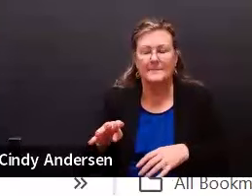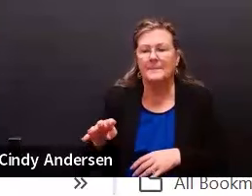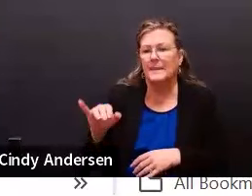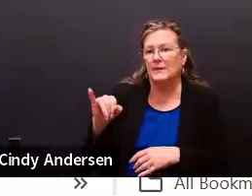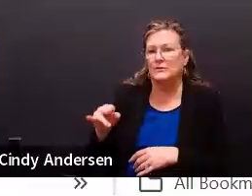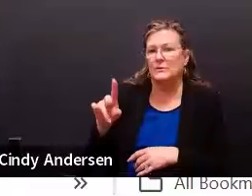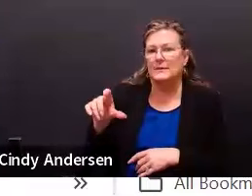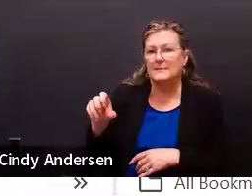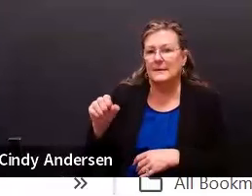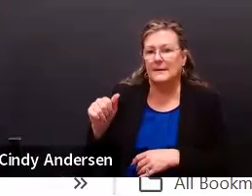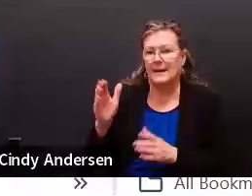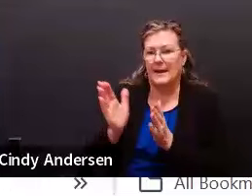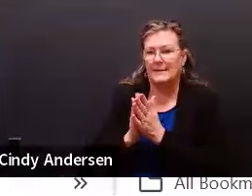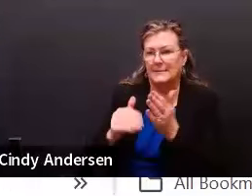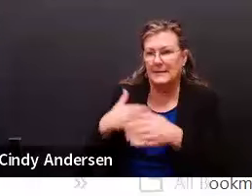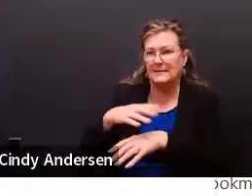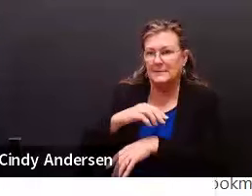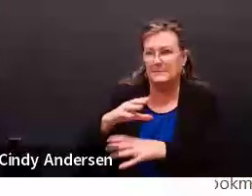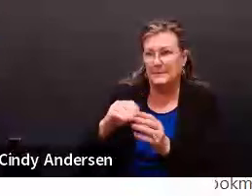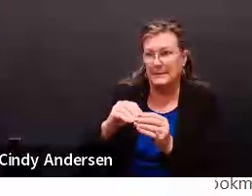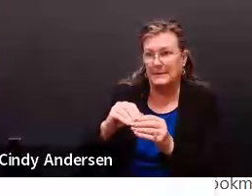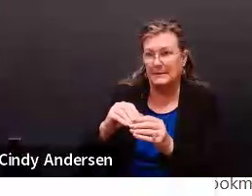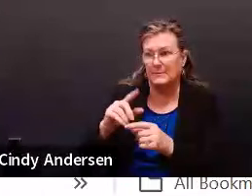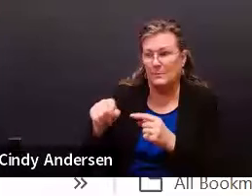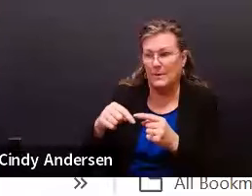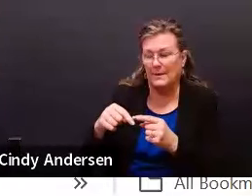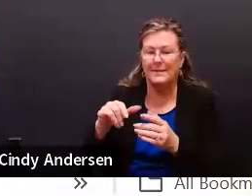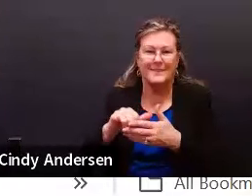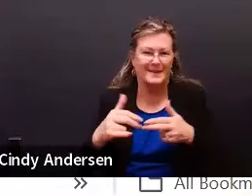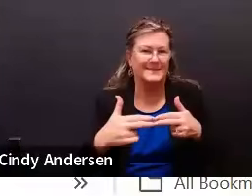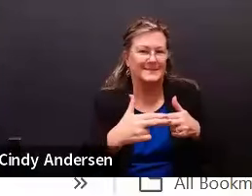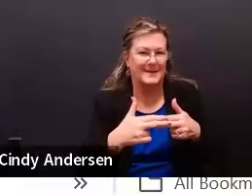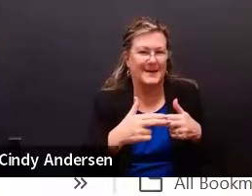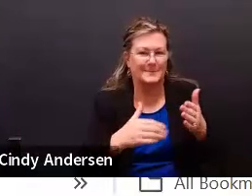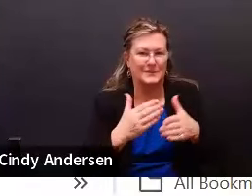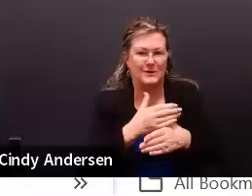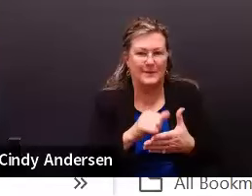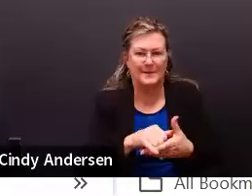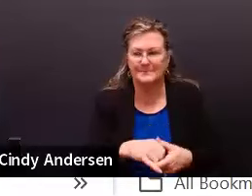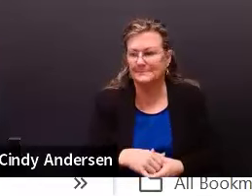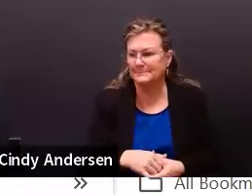when the next meeting is, so I don't know. Okay, and that's also on the slides, so let me share that.